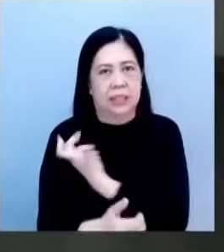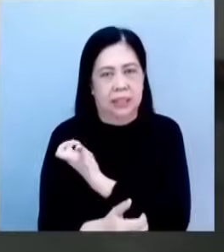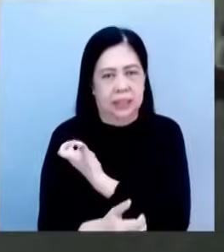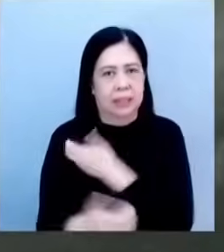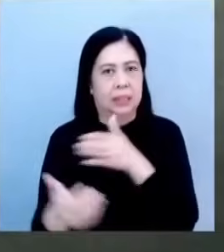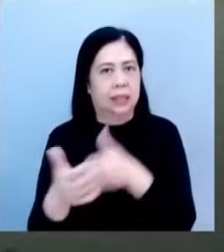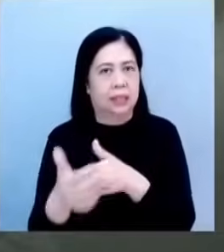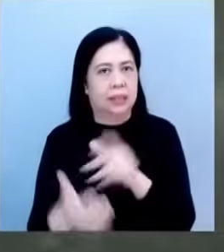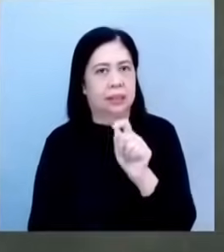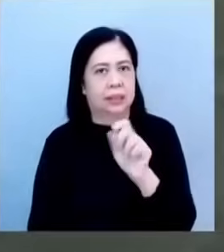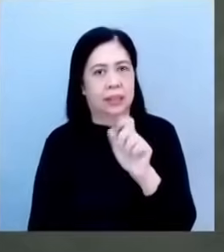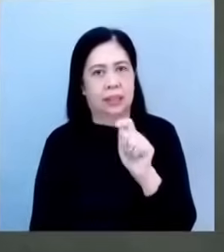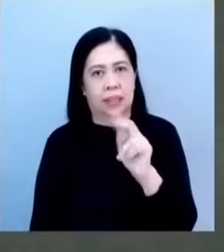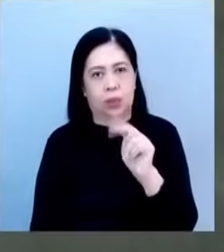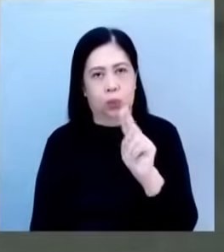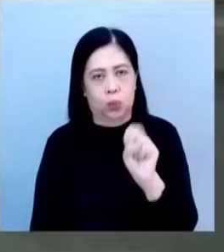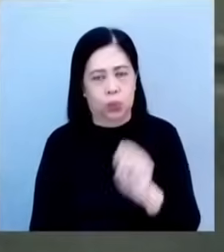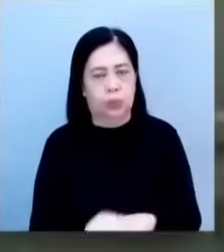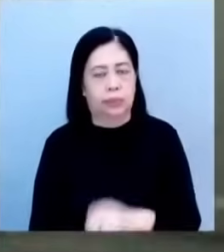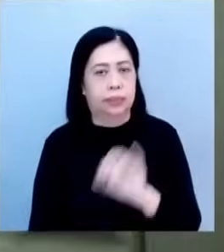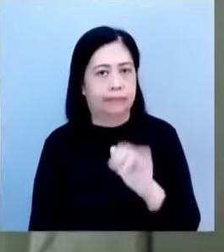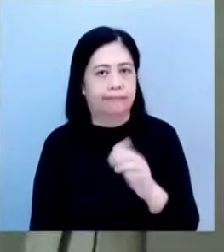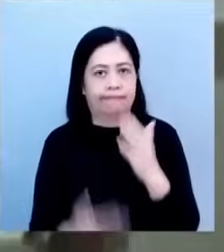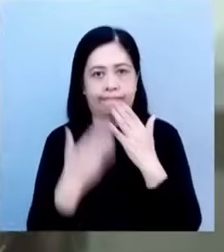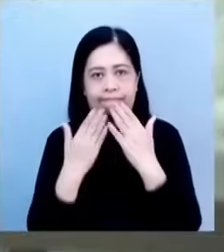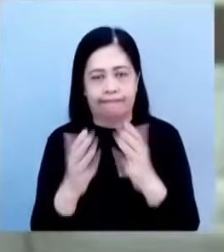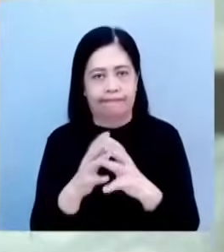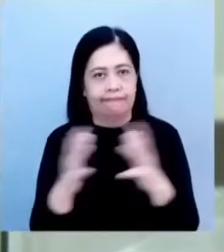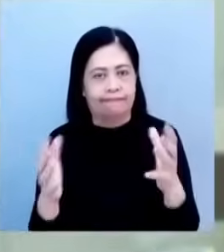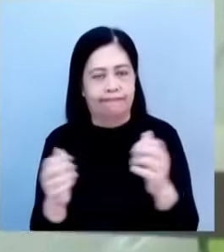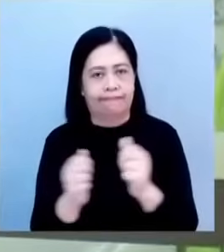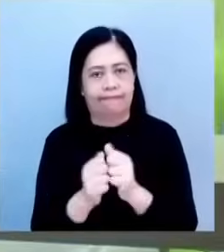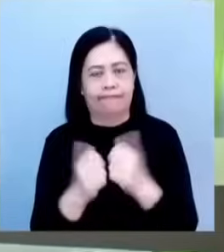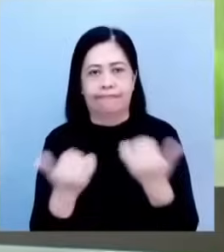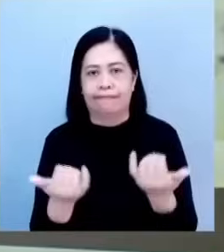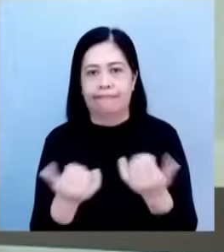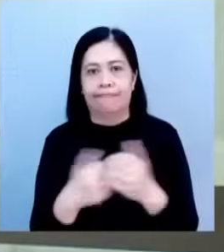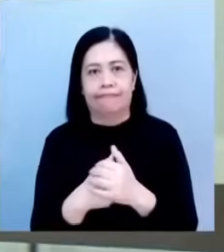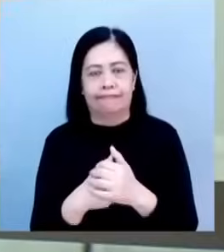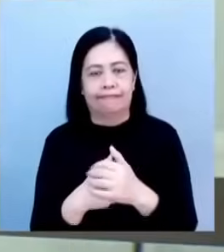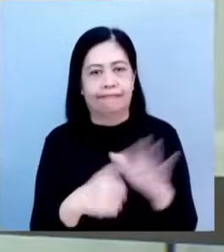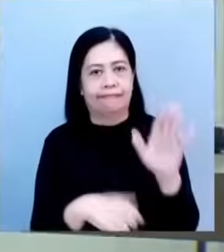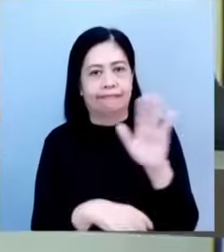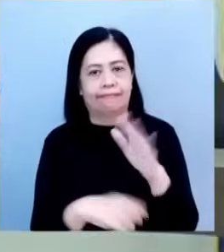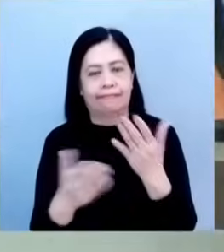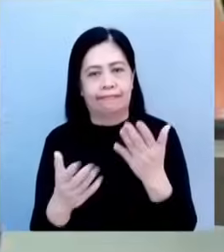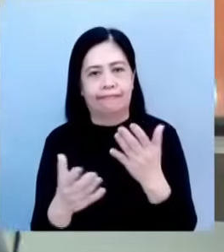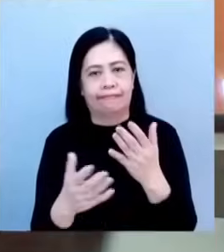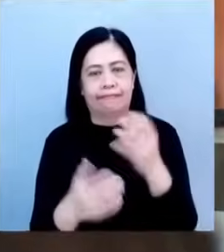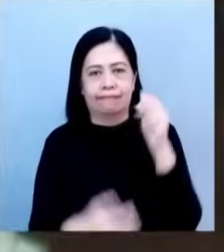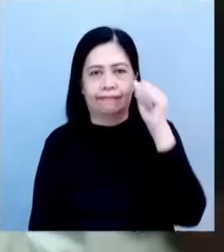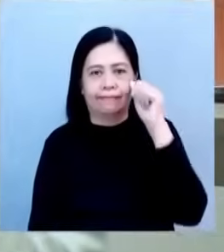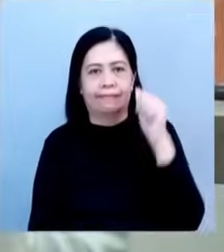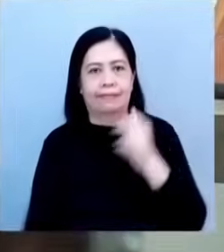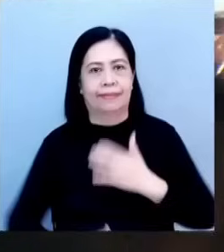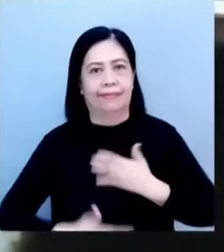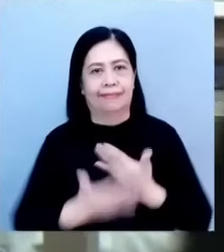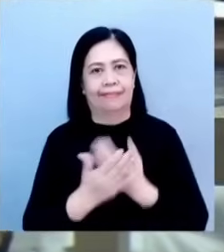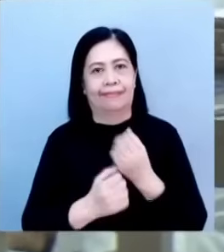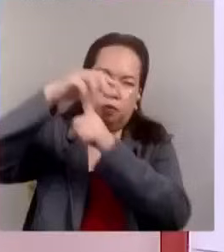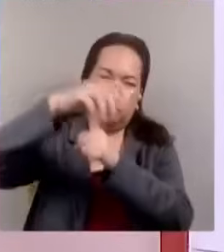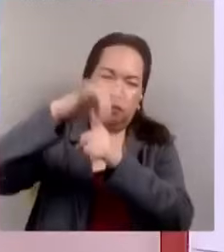tetanus. Stanley? All right. On that note, we thank you so much for joining us this afternoon, Adrian, Aileen. Happy New Year to you. Stay